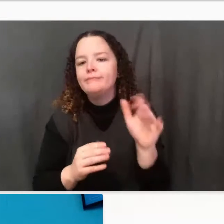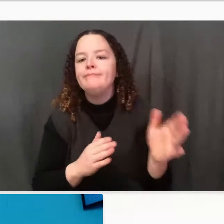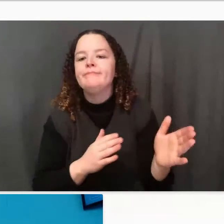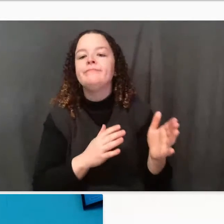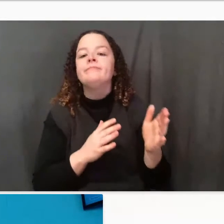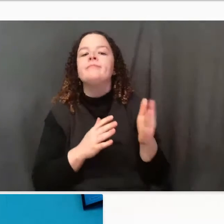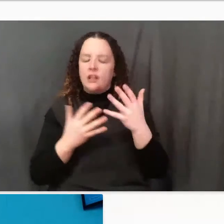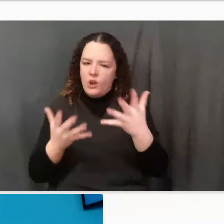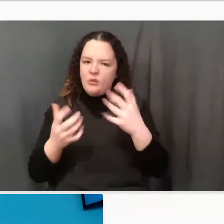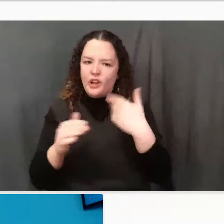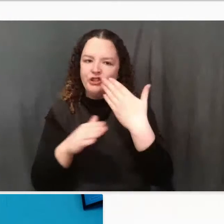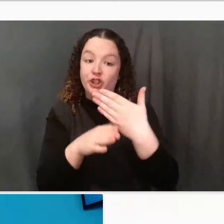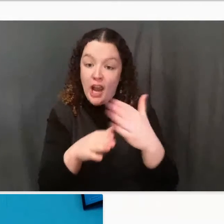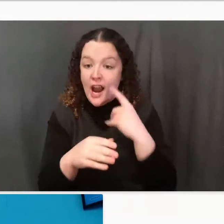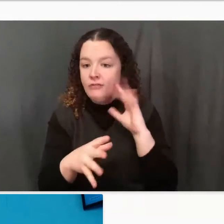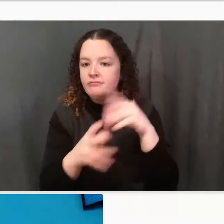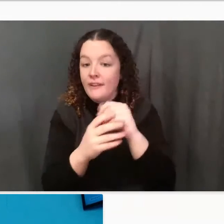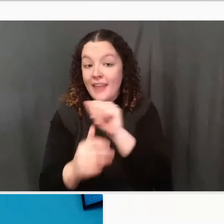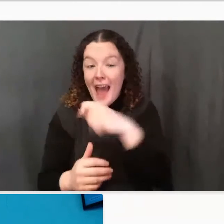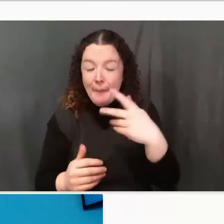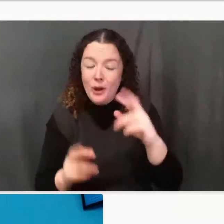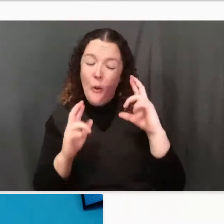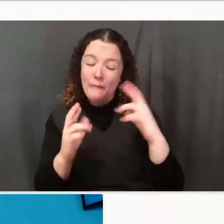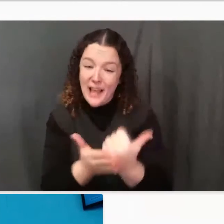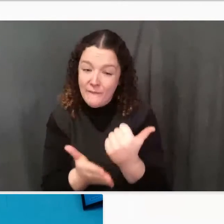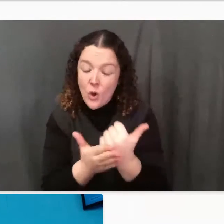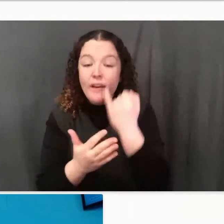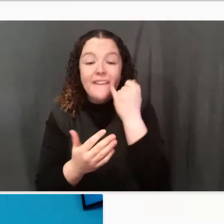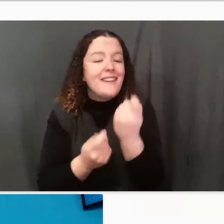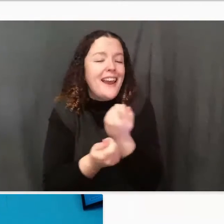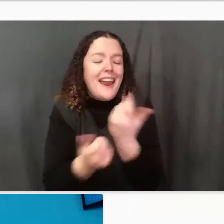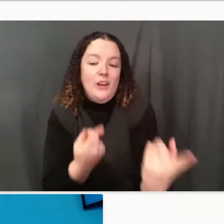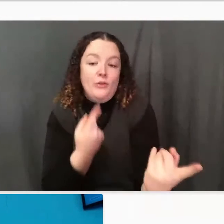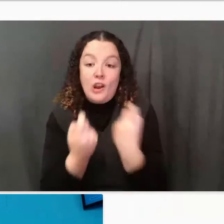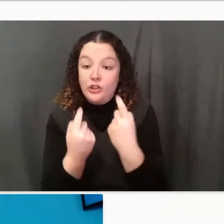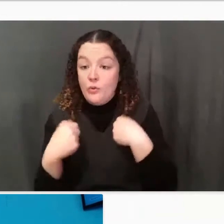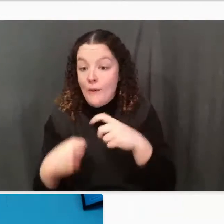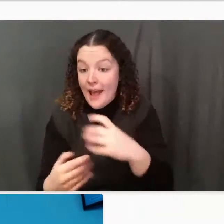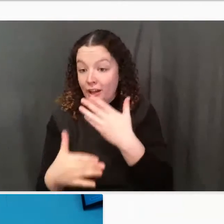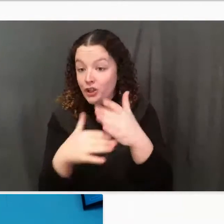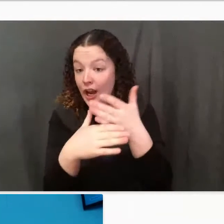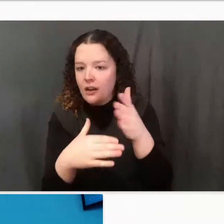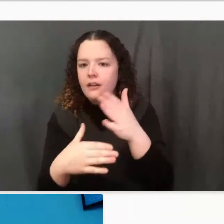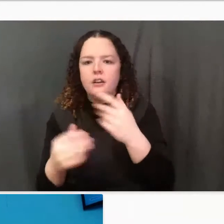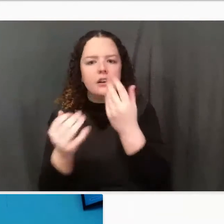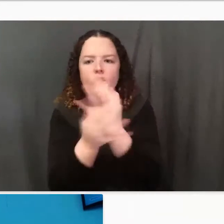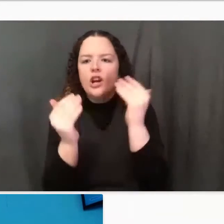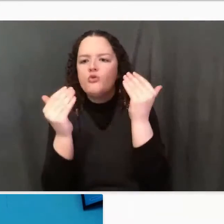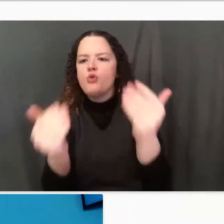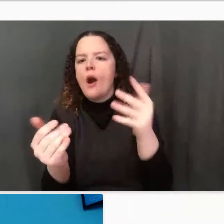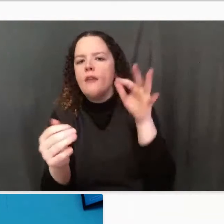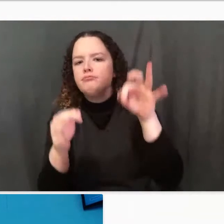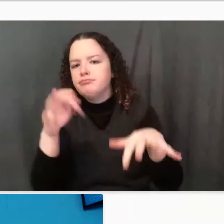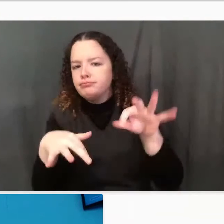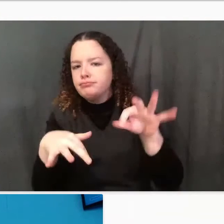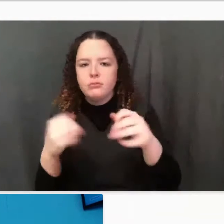wanted to share inside the app. I hope that was a little bit helpful. If you have questions on what I just shared, feel free to try to drop them in the chat or reach out to our support team.